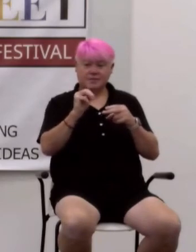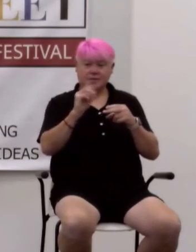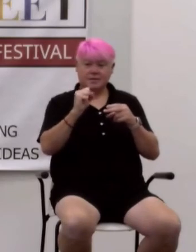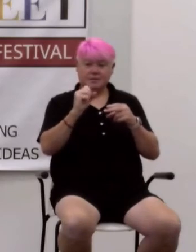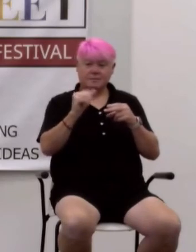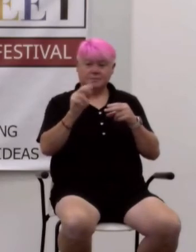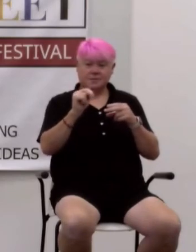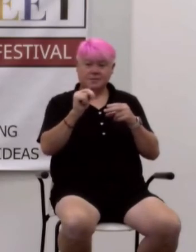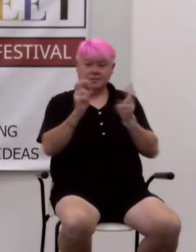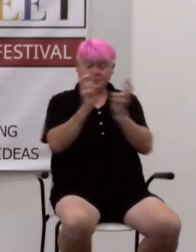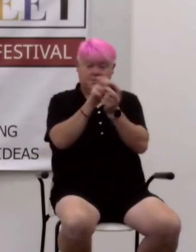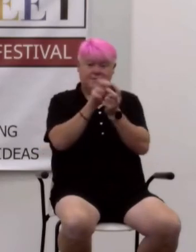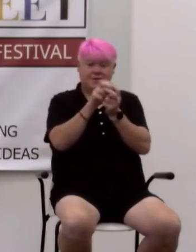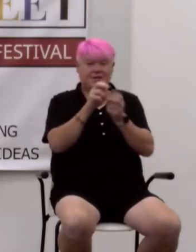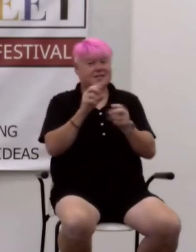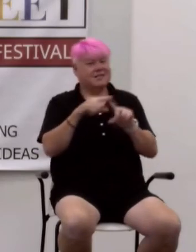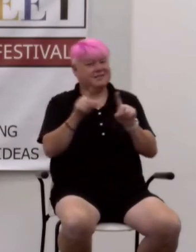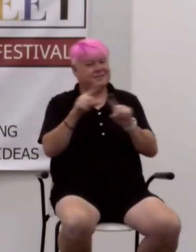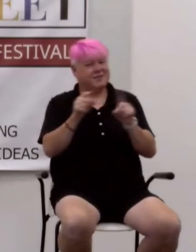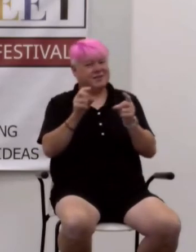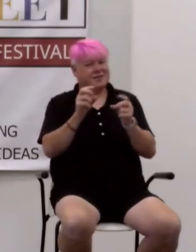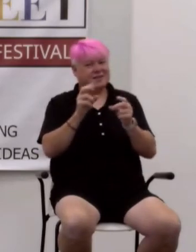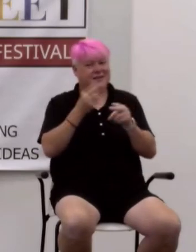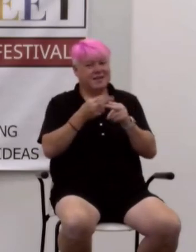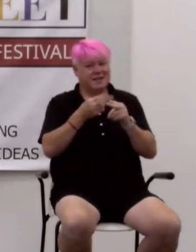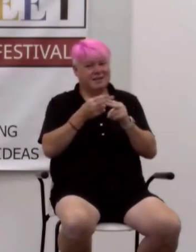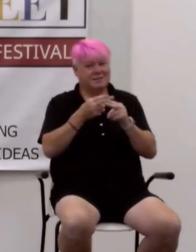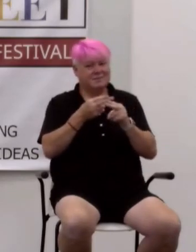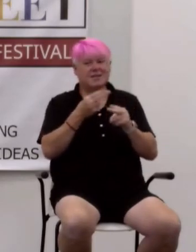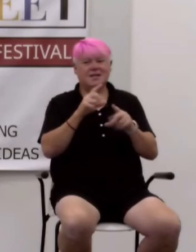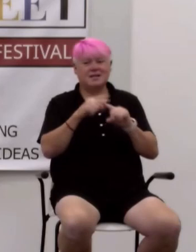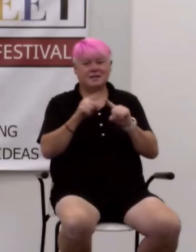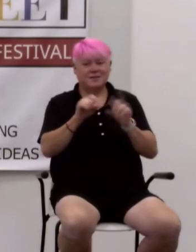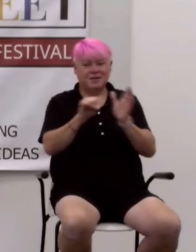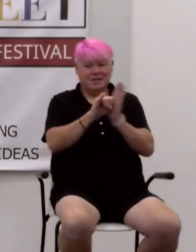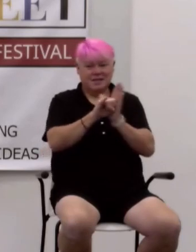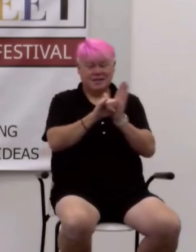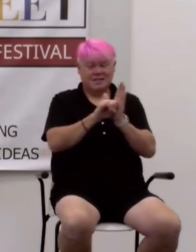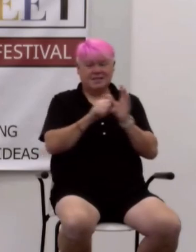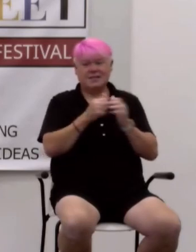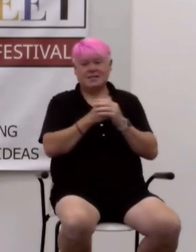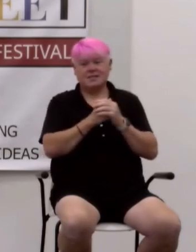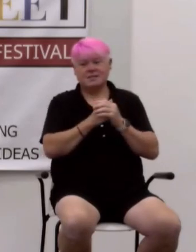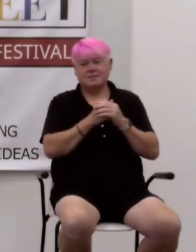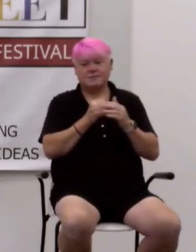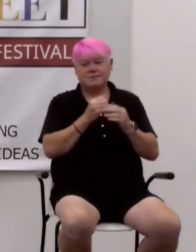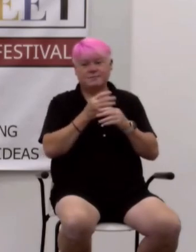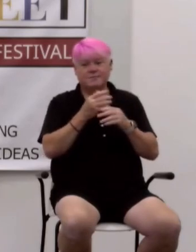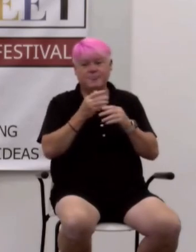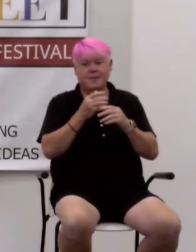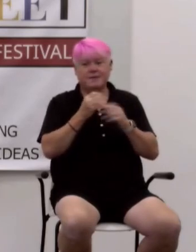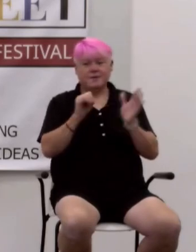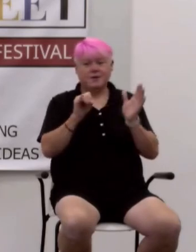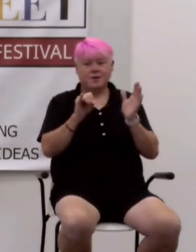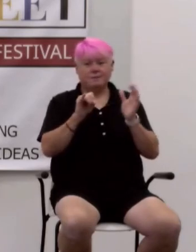different names and a number of different identities over his life. He's a very independent